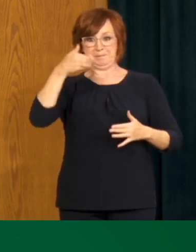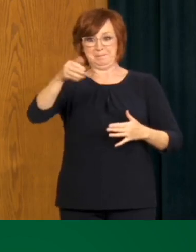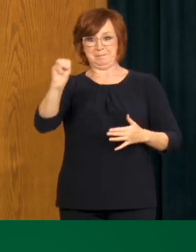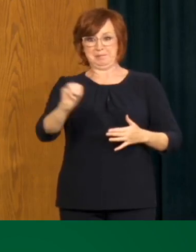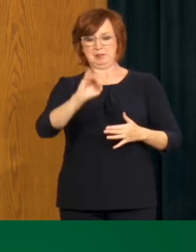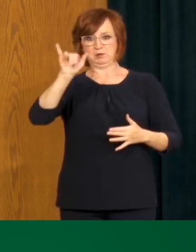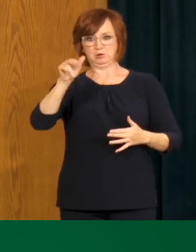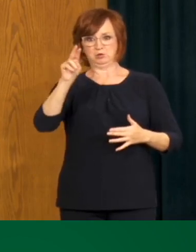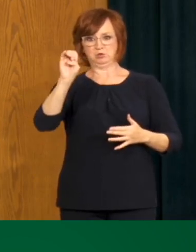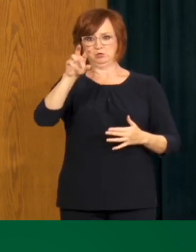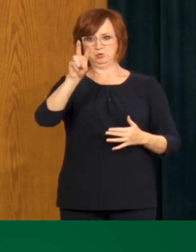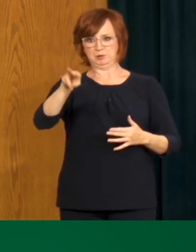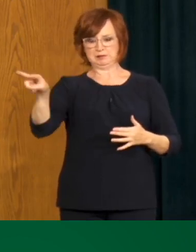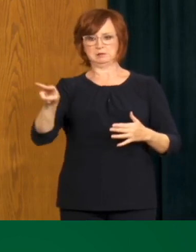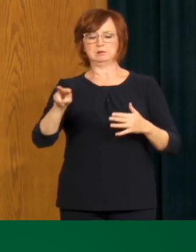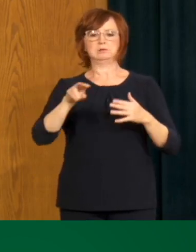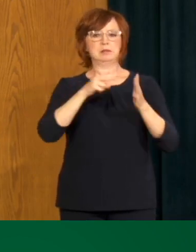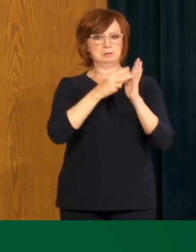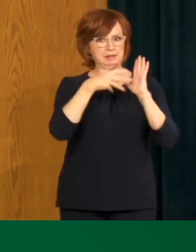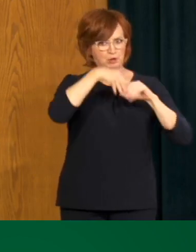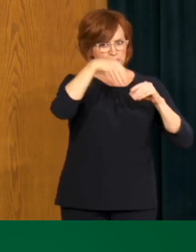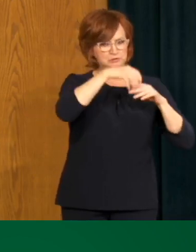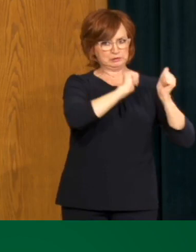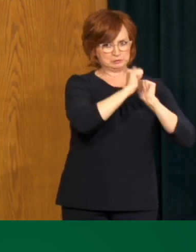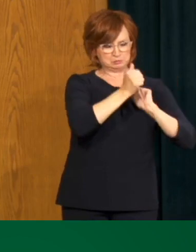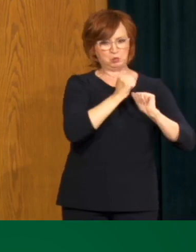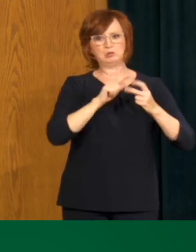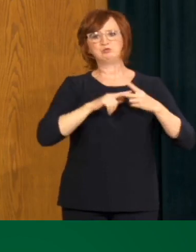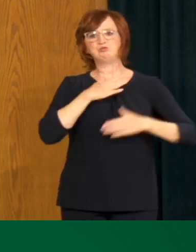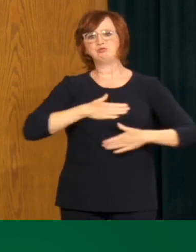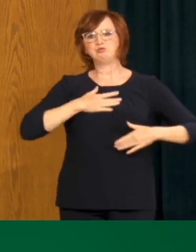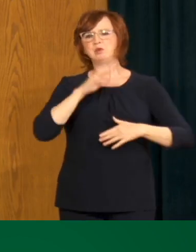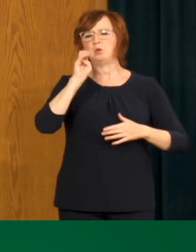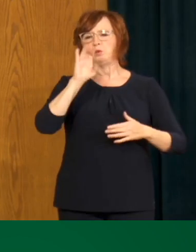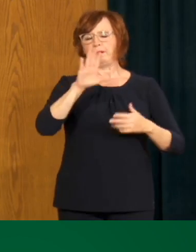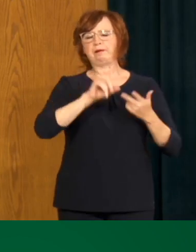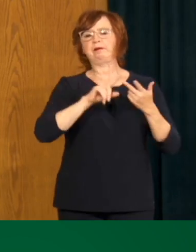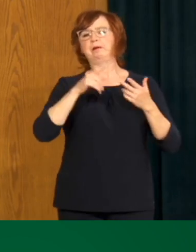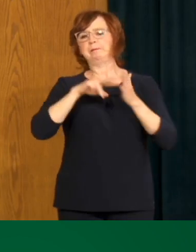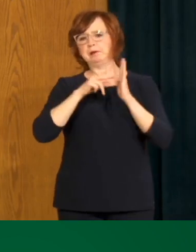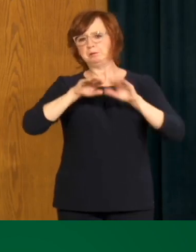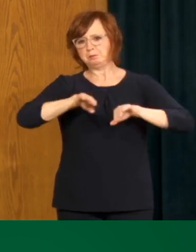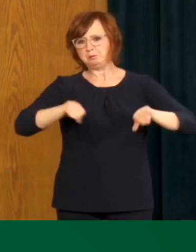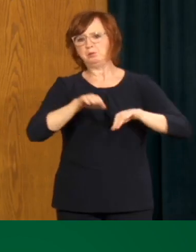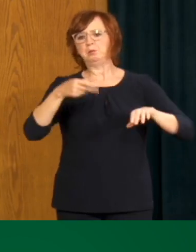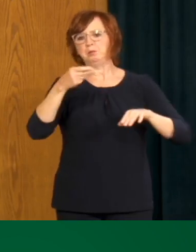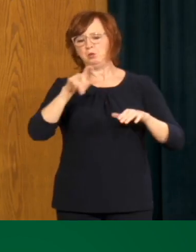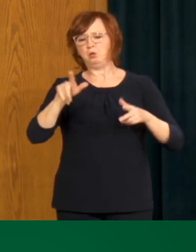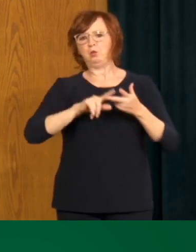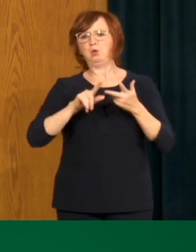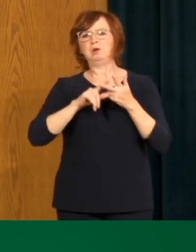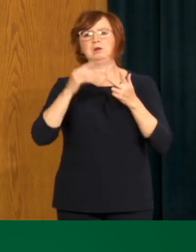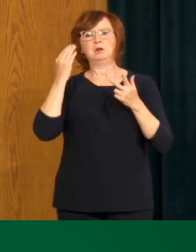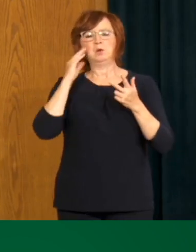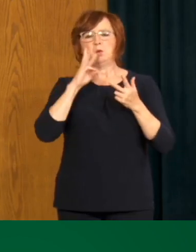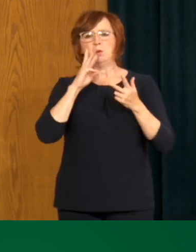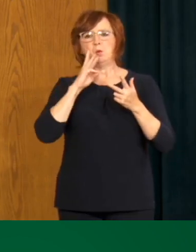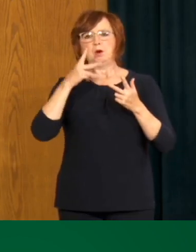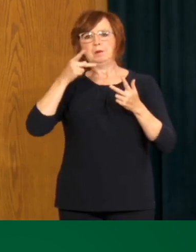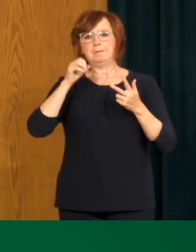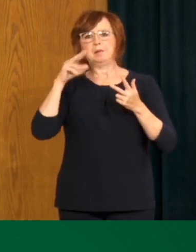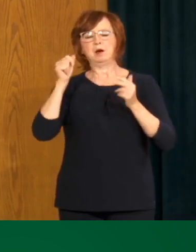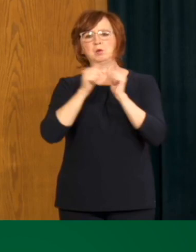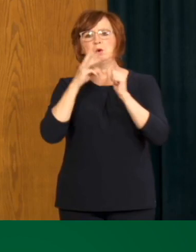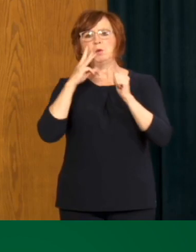Phase 4.1 includes a number of outdoor sports and recreational activities. Outdoor pools and spray parks, for example, can open on